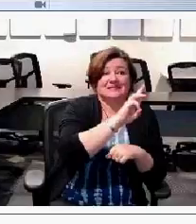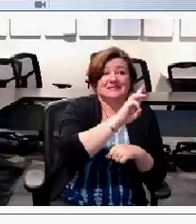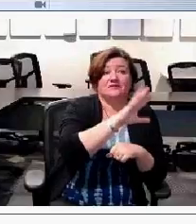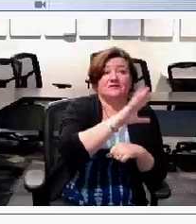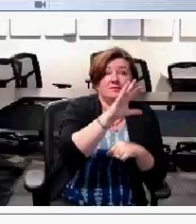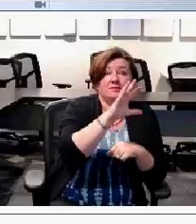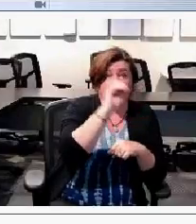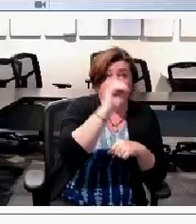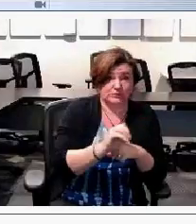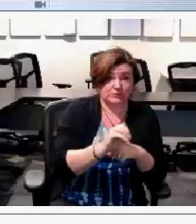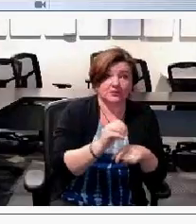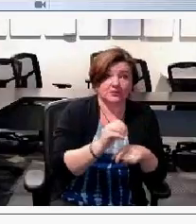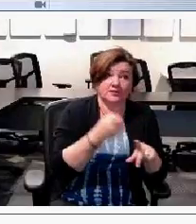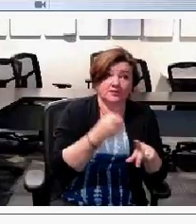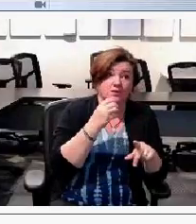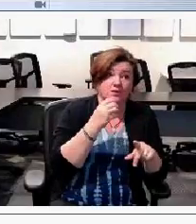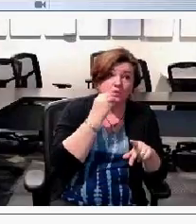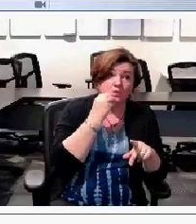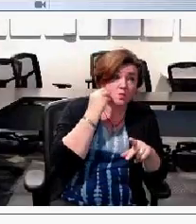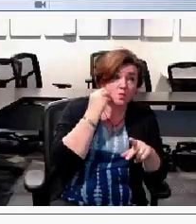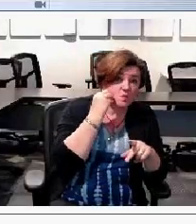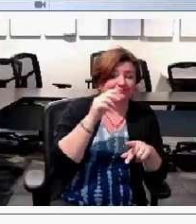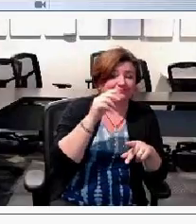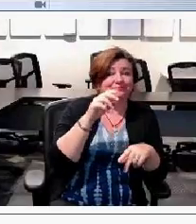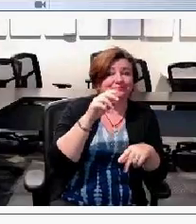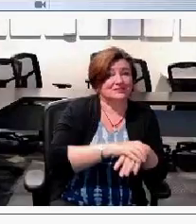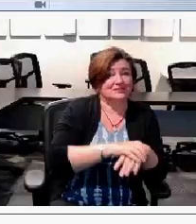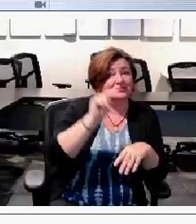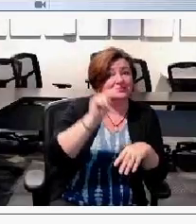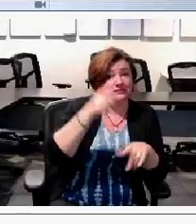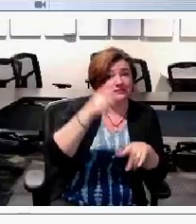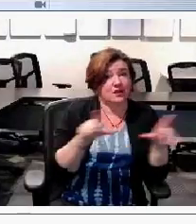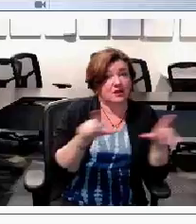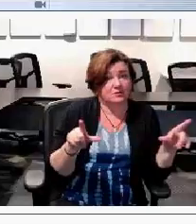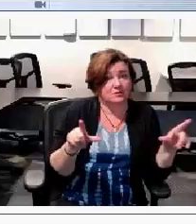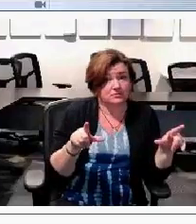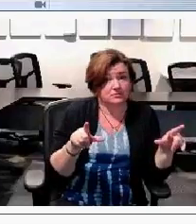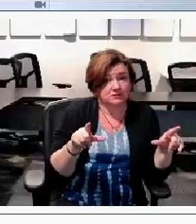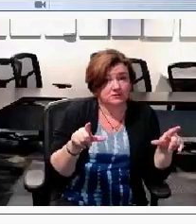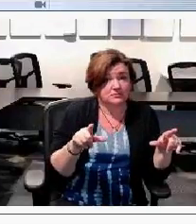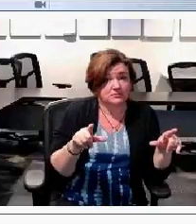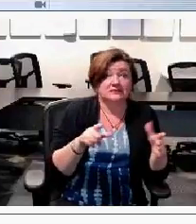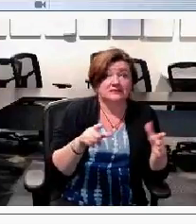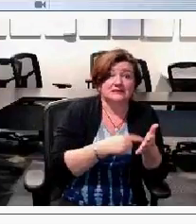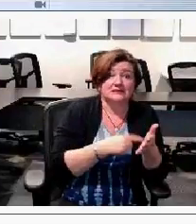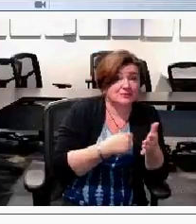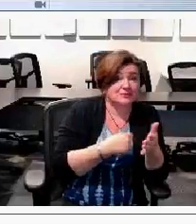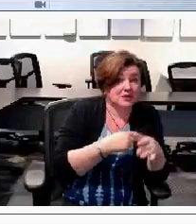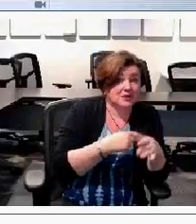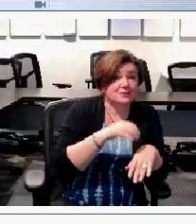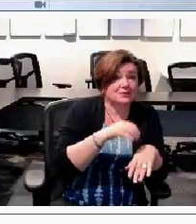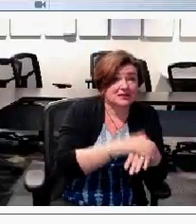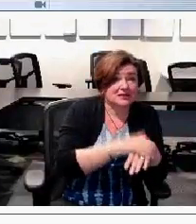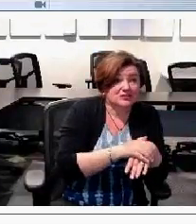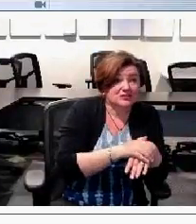from homes that is not the first language. And sometimes English is not the first language, but they're